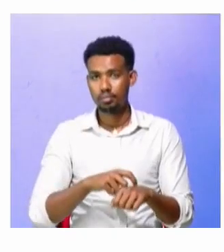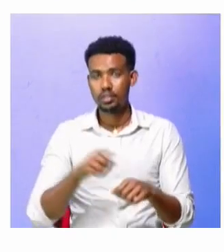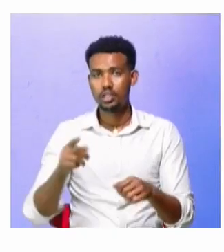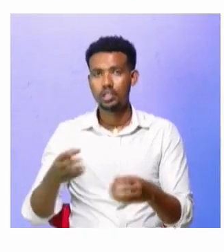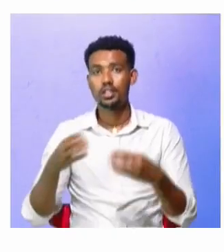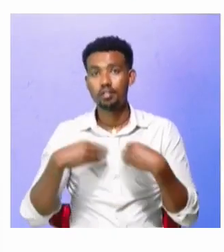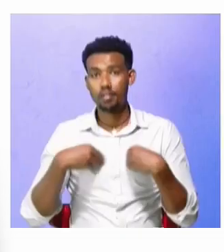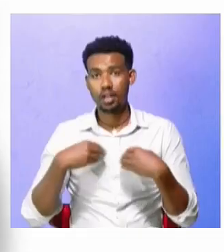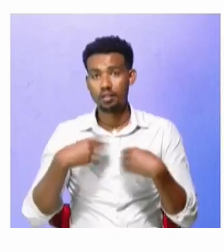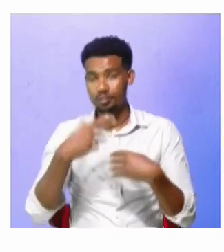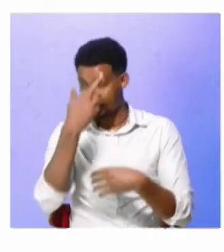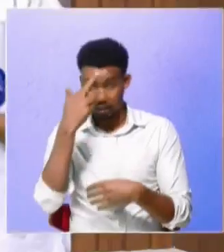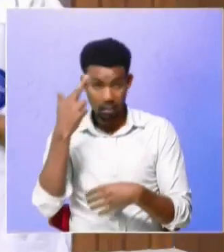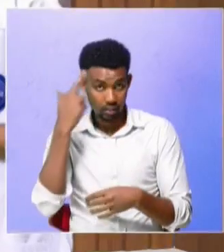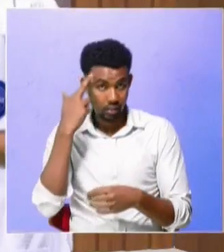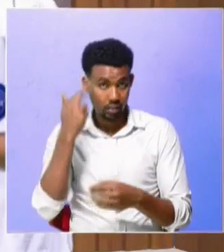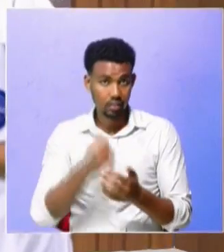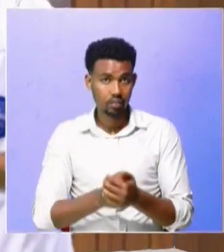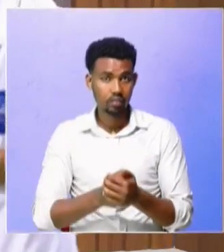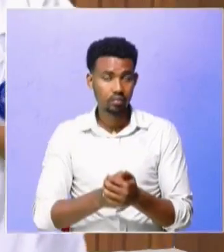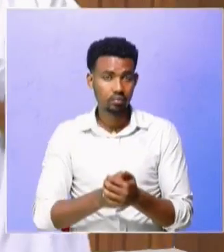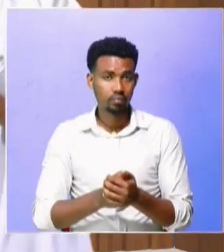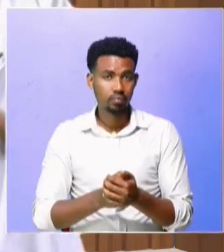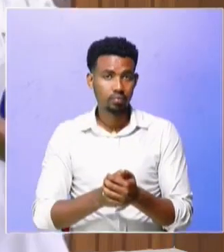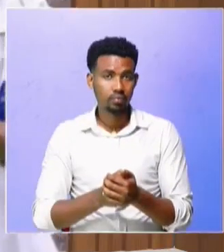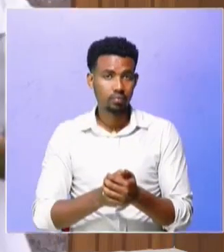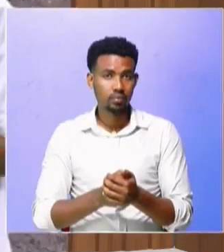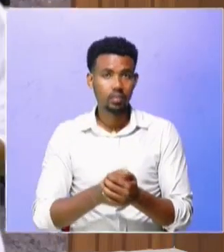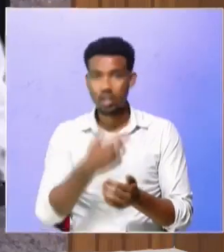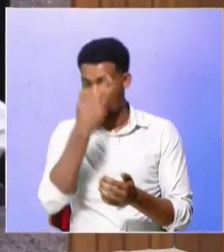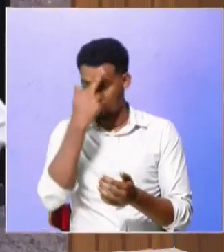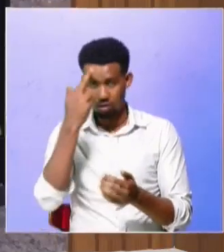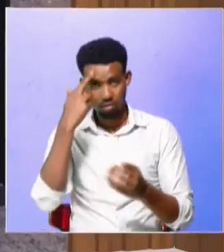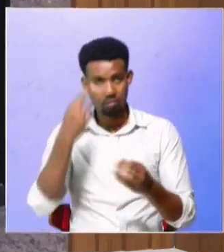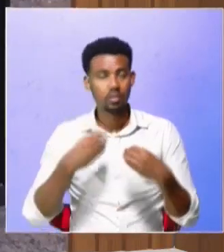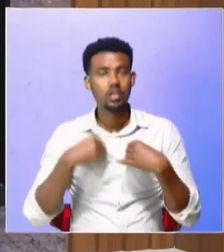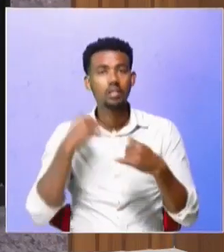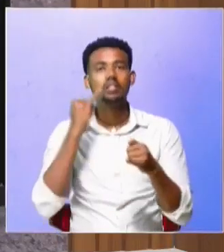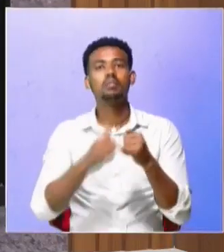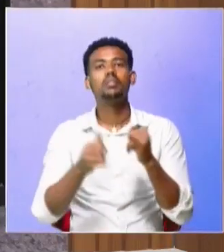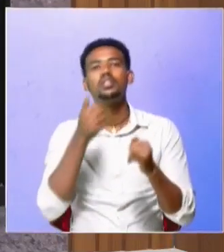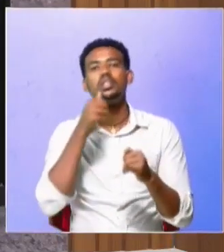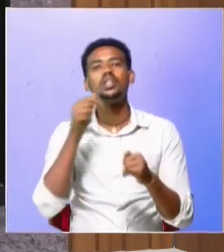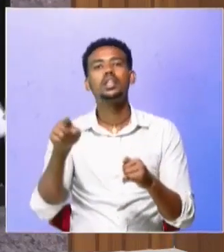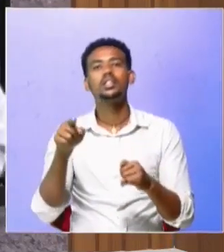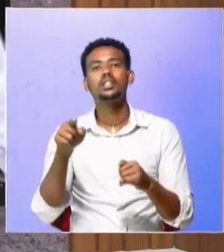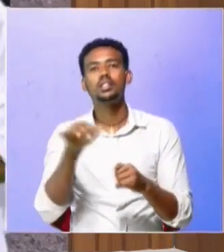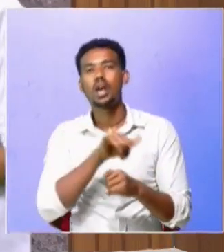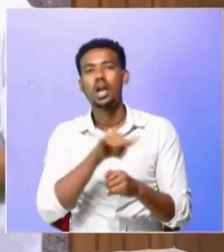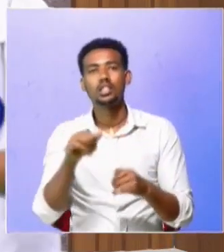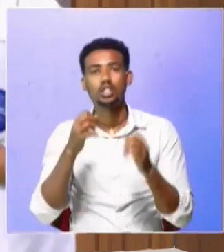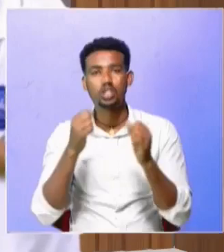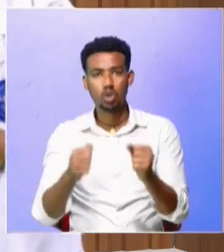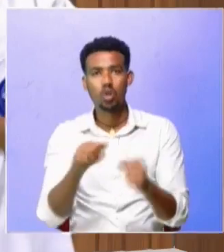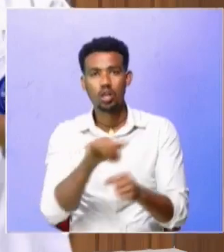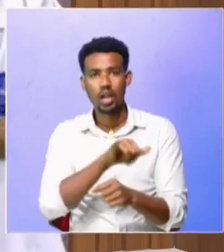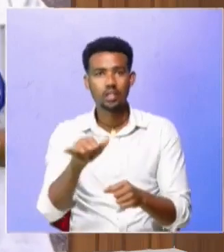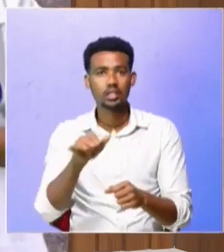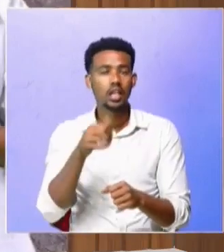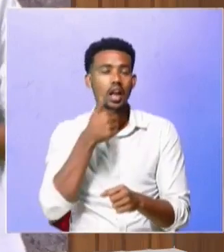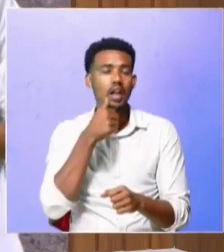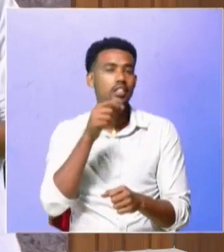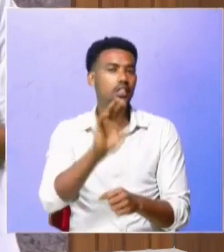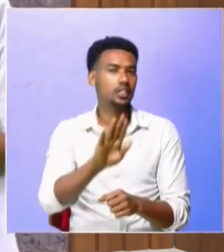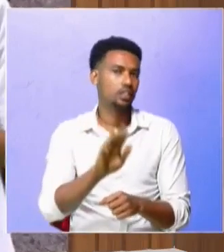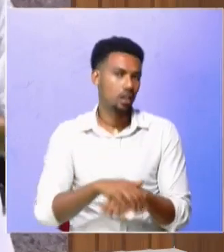giving us reason and cause. And finally, she is as strong as her